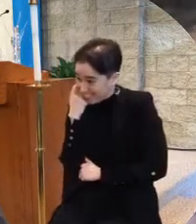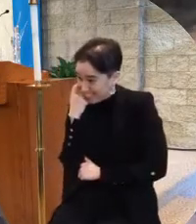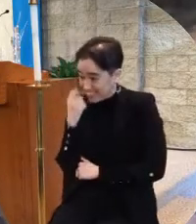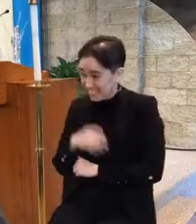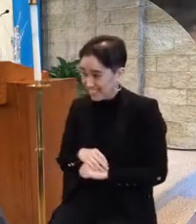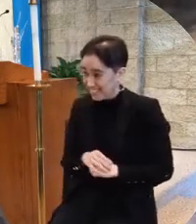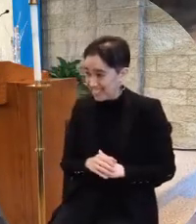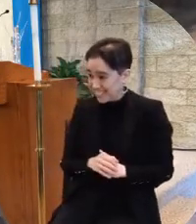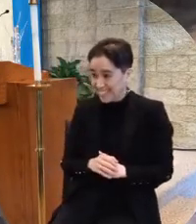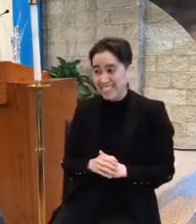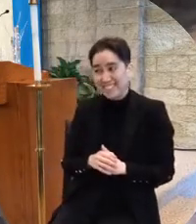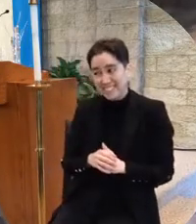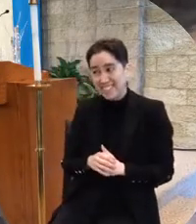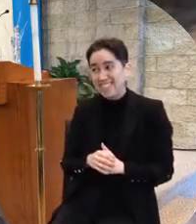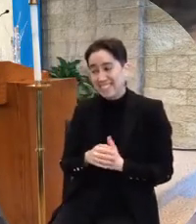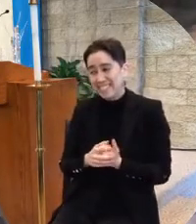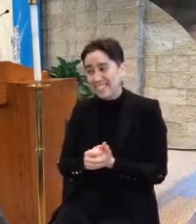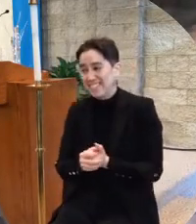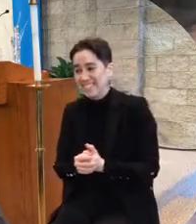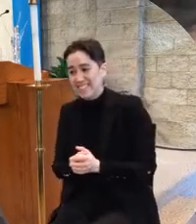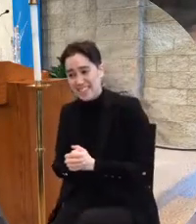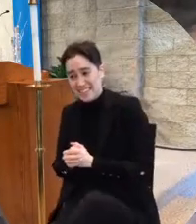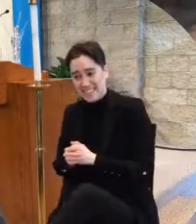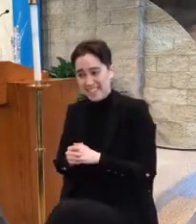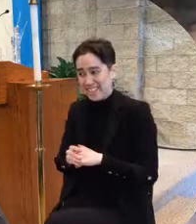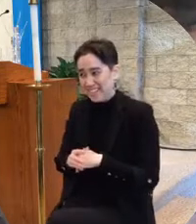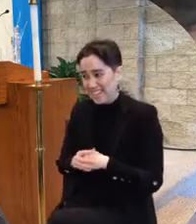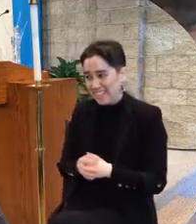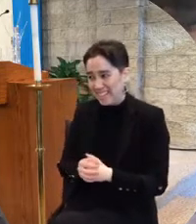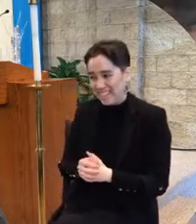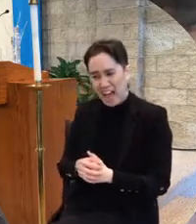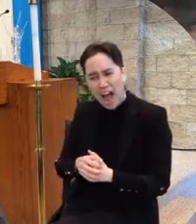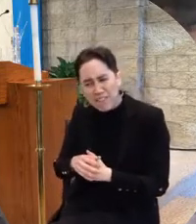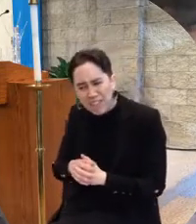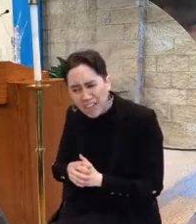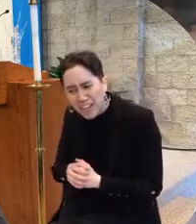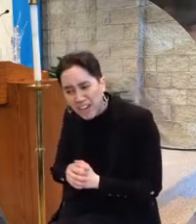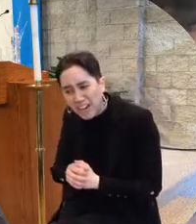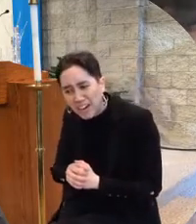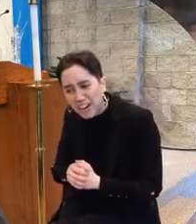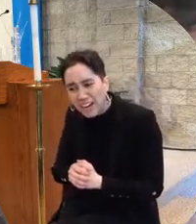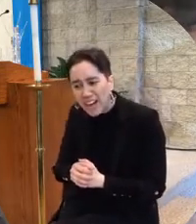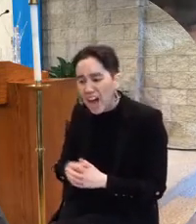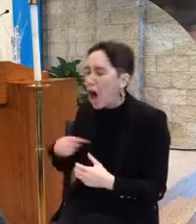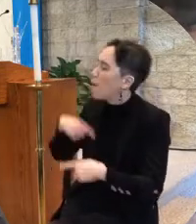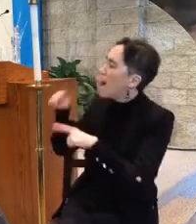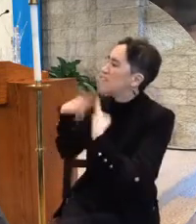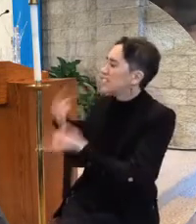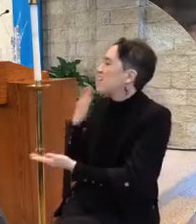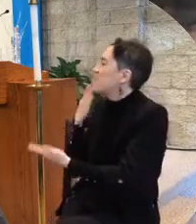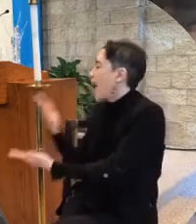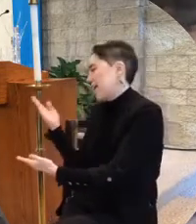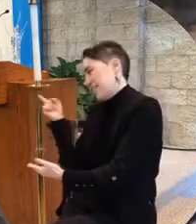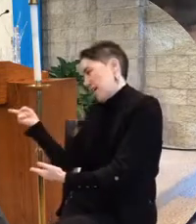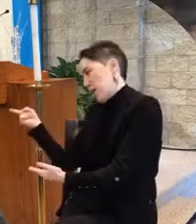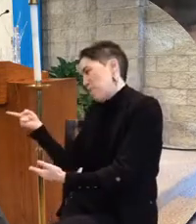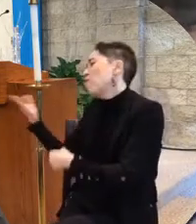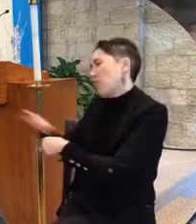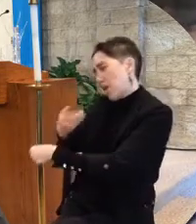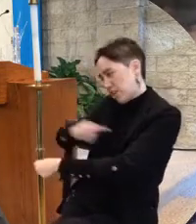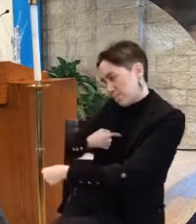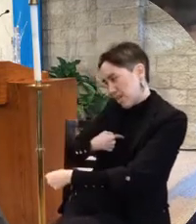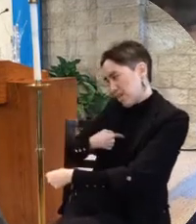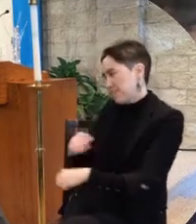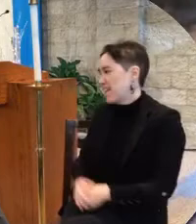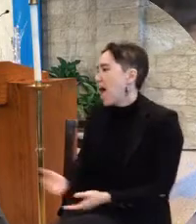I have since thanked him for firing me and kicking me out to my greatness, because the